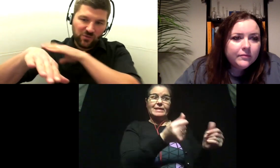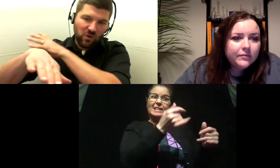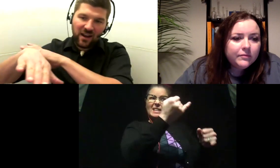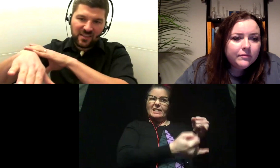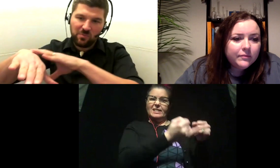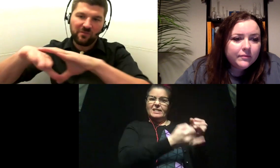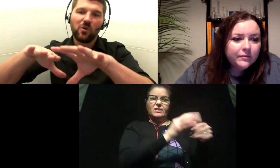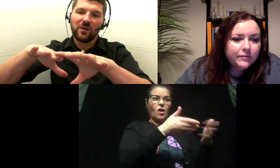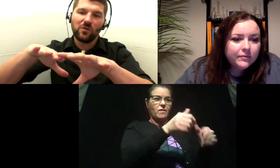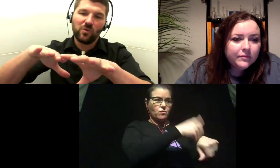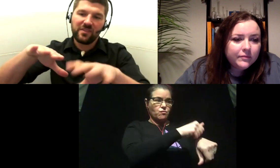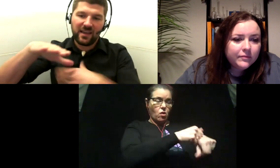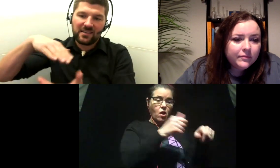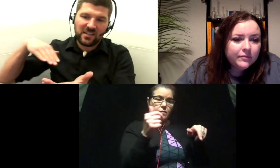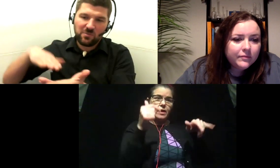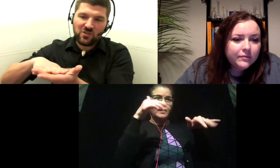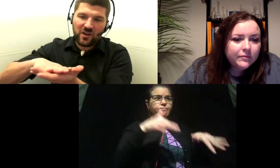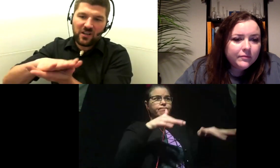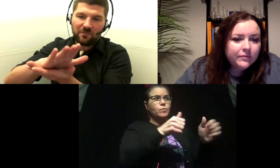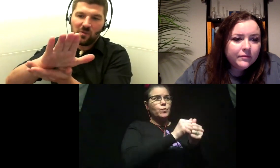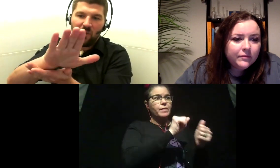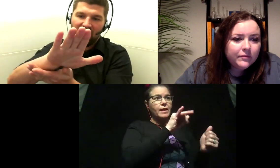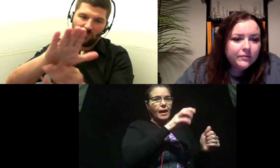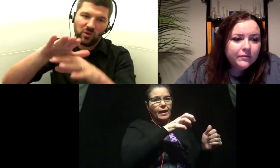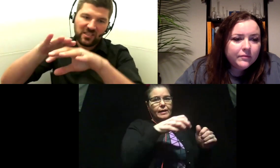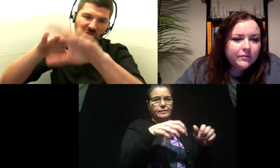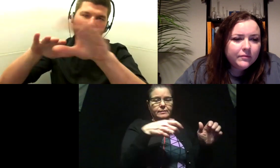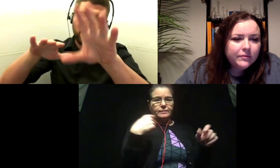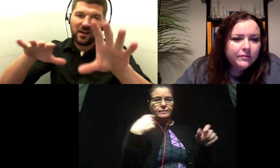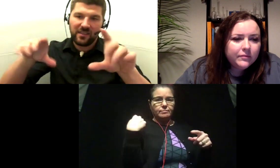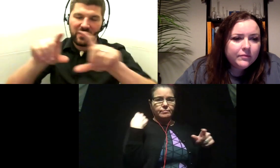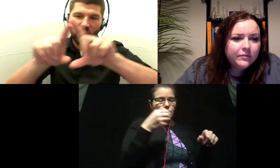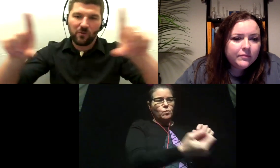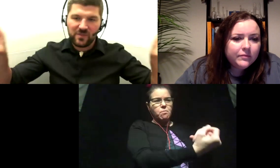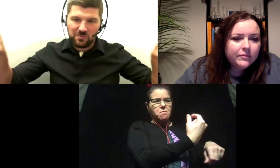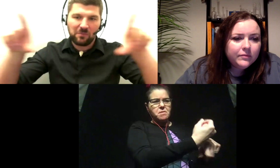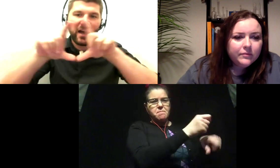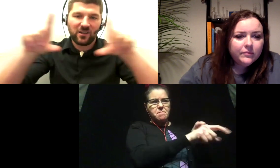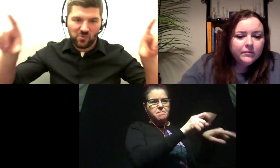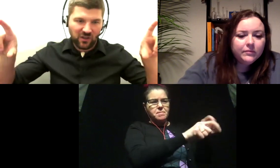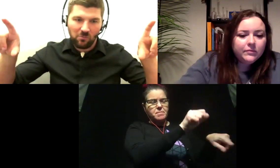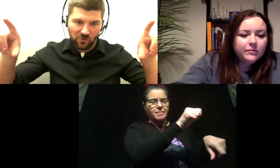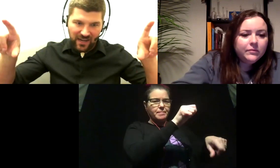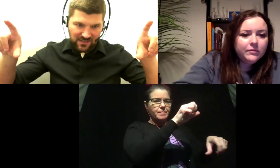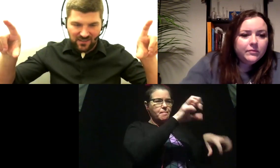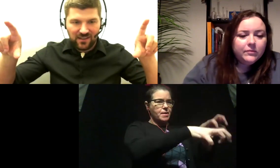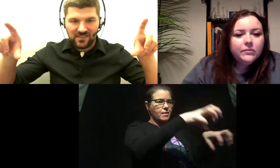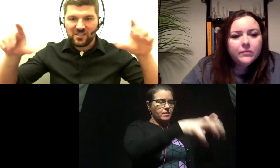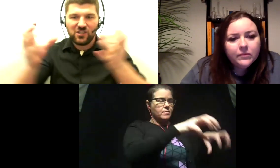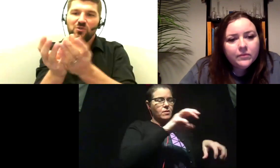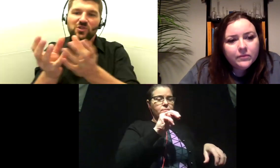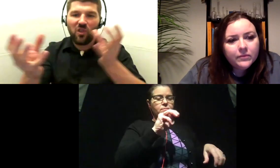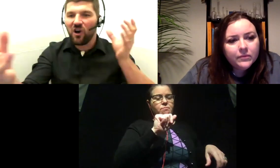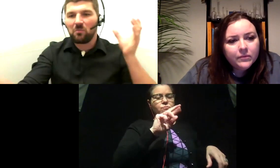the rock that's been flowing with the ice that it's been dredging up from the bottom will get spit out onto the end. It'll form these big piles we call moraines. It's